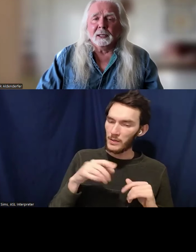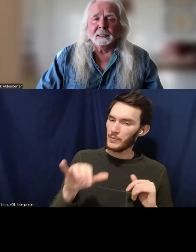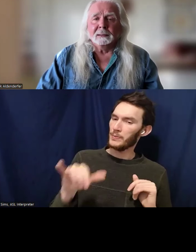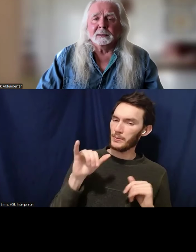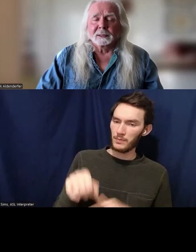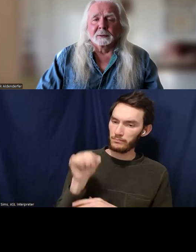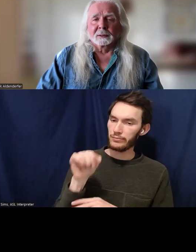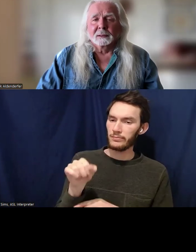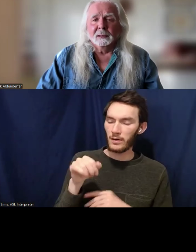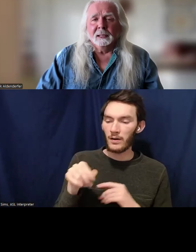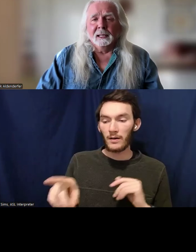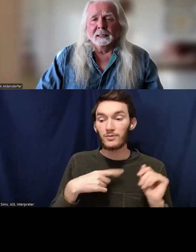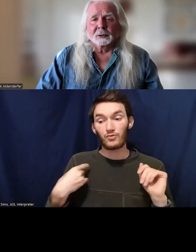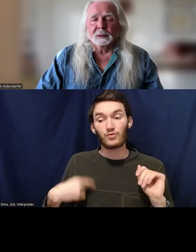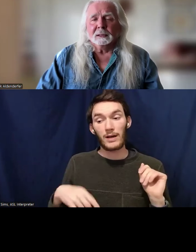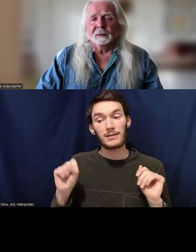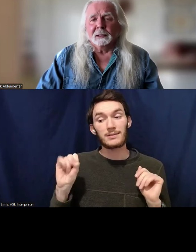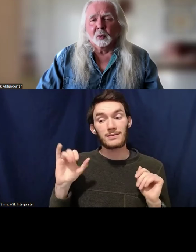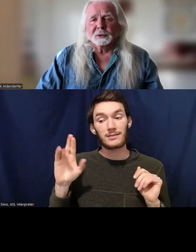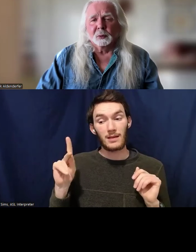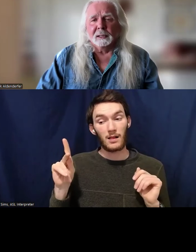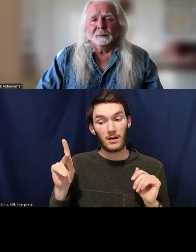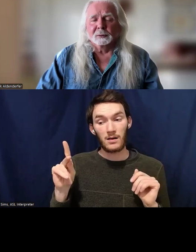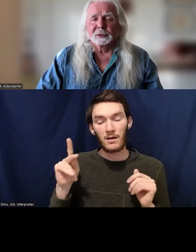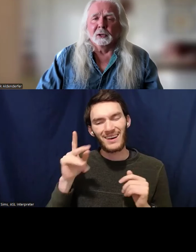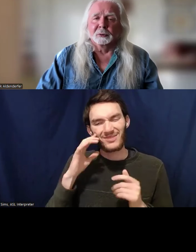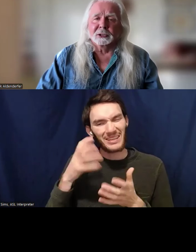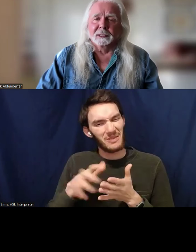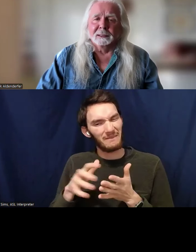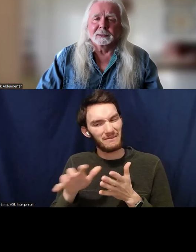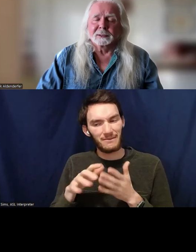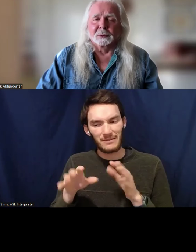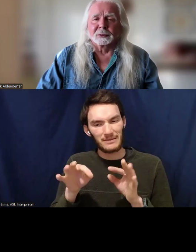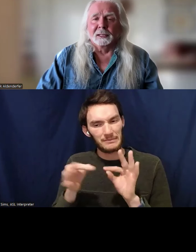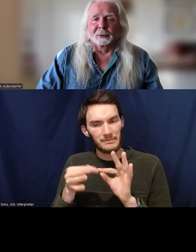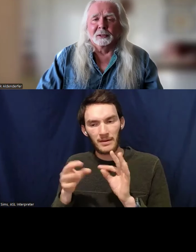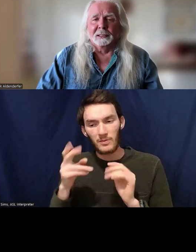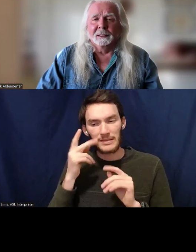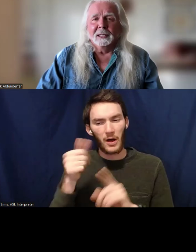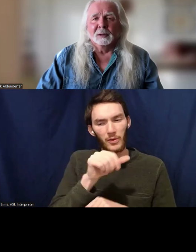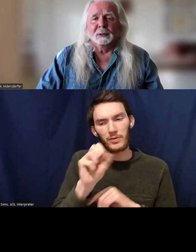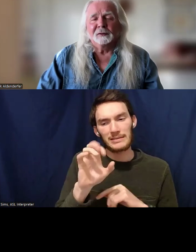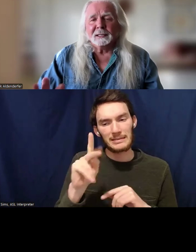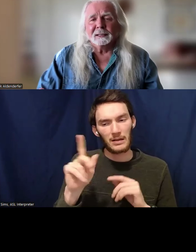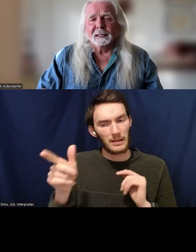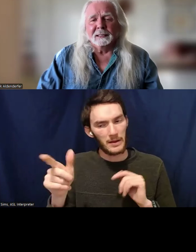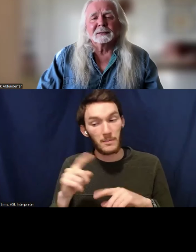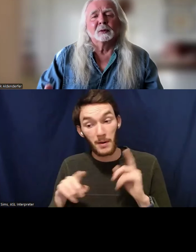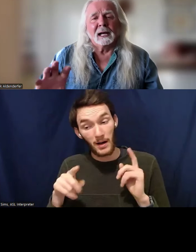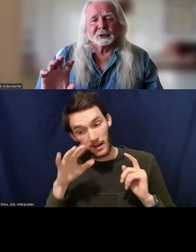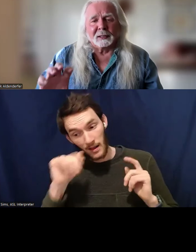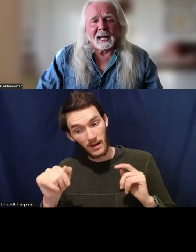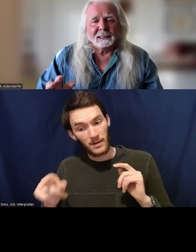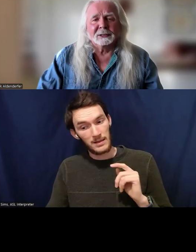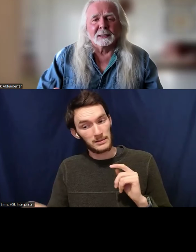is Chinese silk, and it's a relatively coarse weave. You'll see other Chinese silks later on, but what's fascinating is that